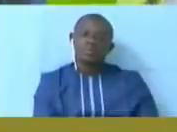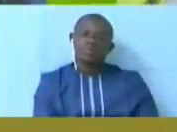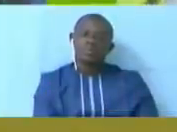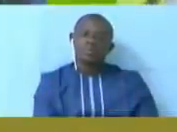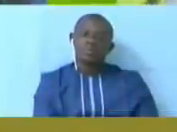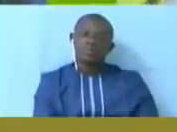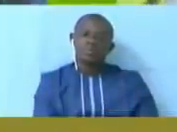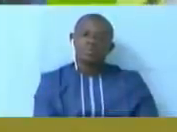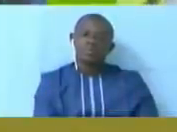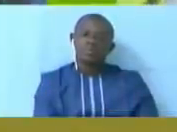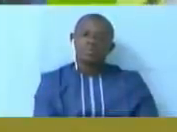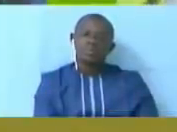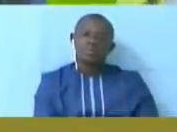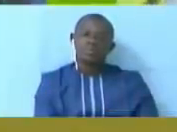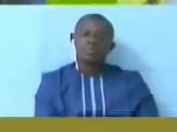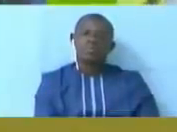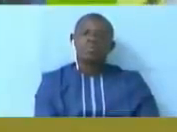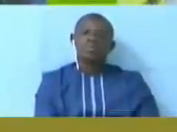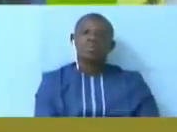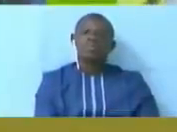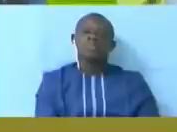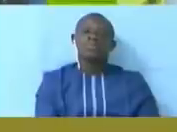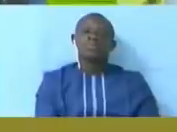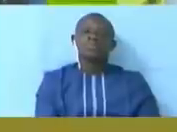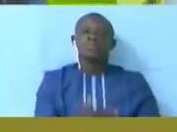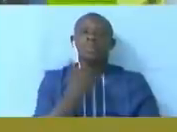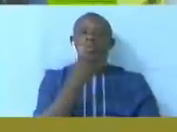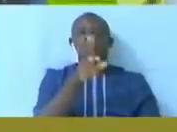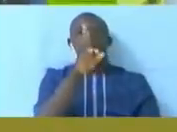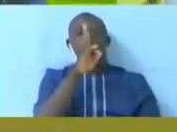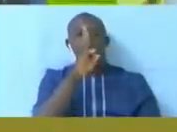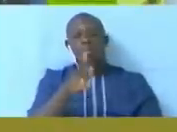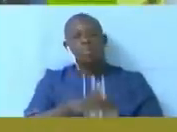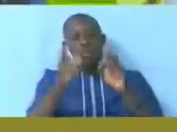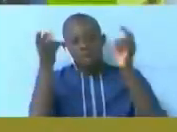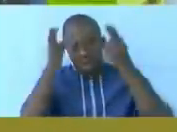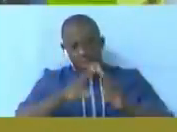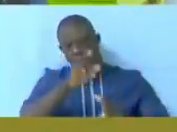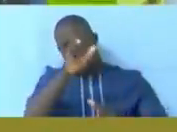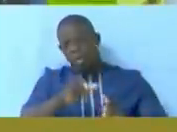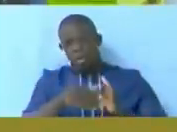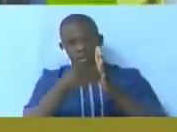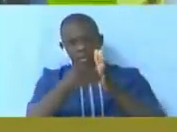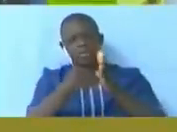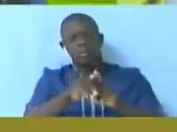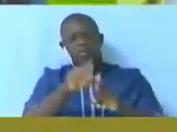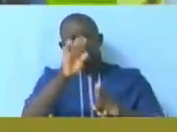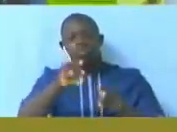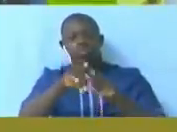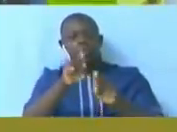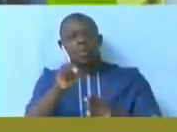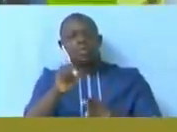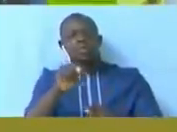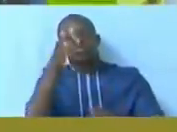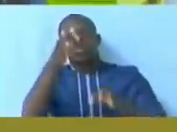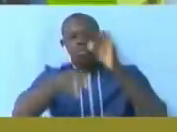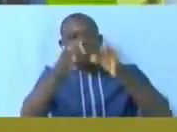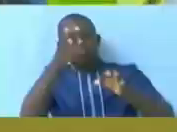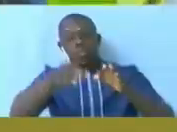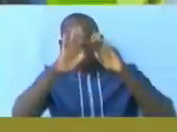determined. What magistrate dealt with the criminal complaint? Jumalem kiti lati mi alonko wole sita wo kiti o